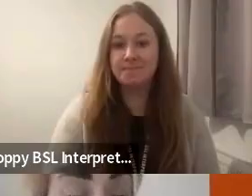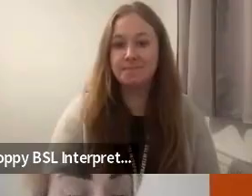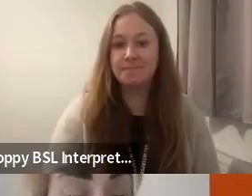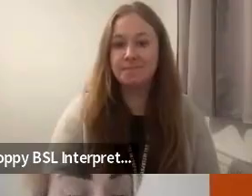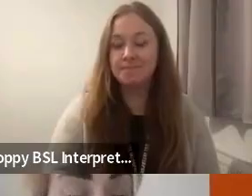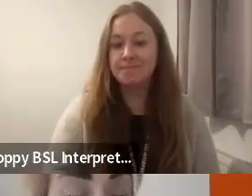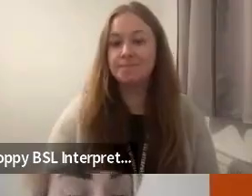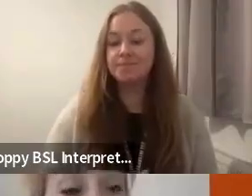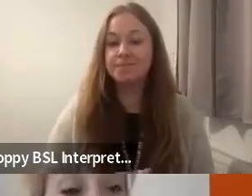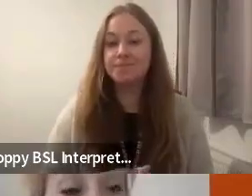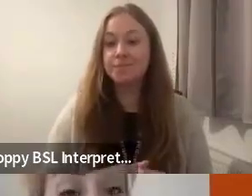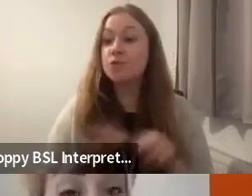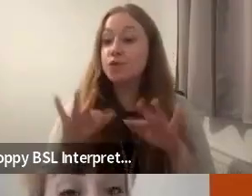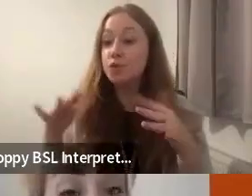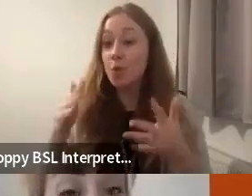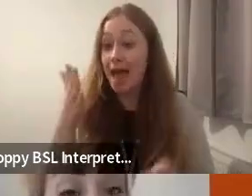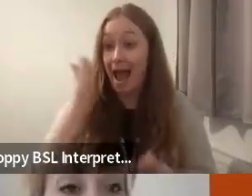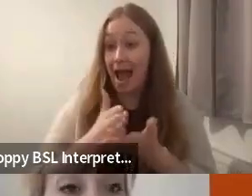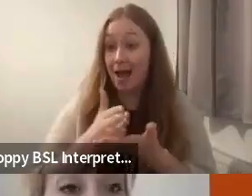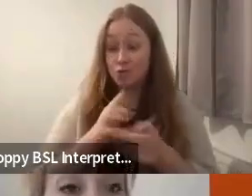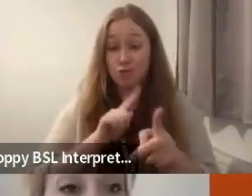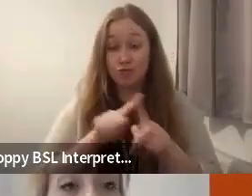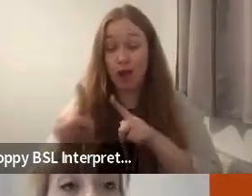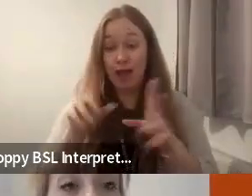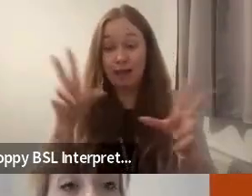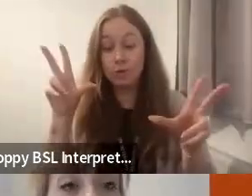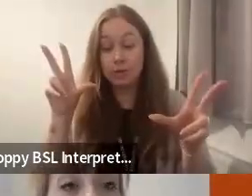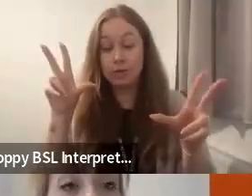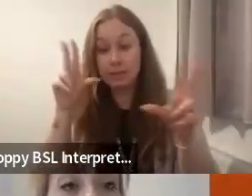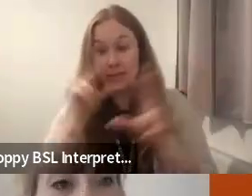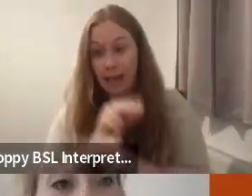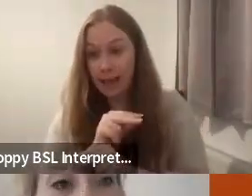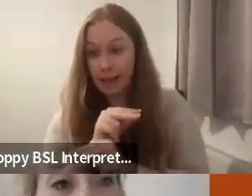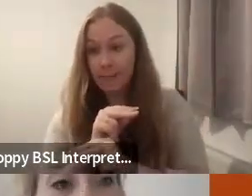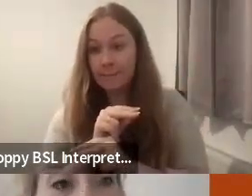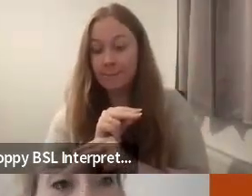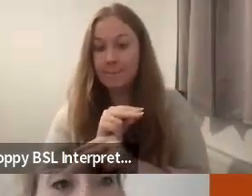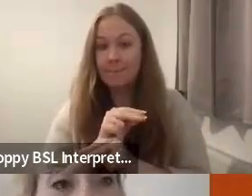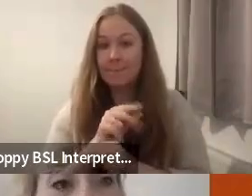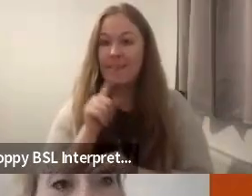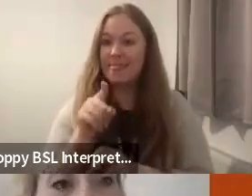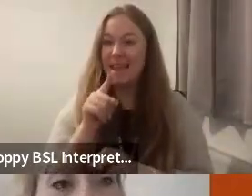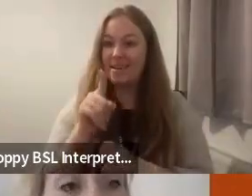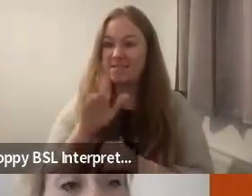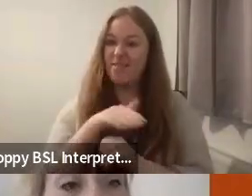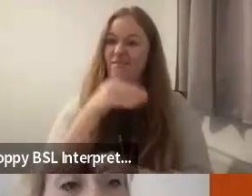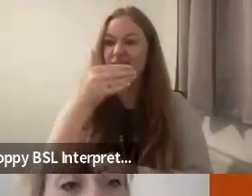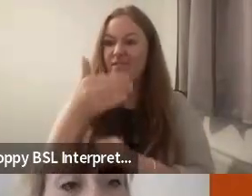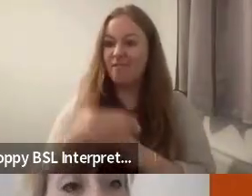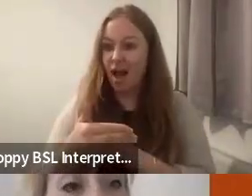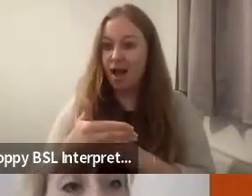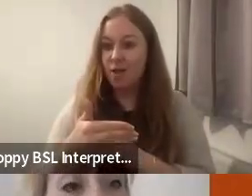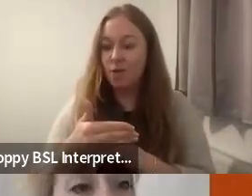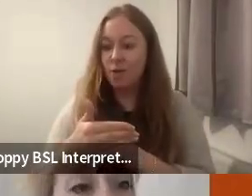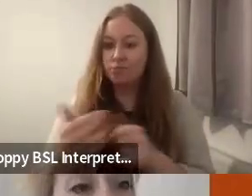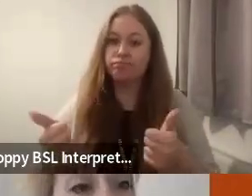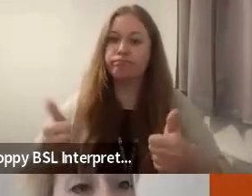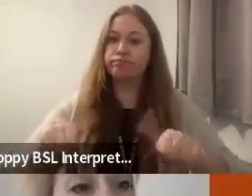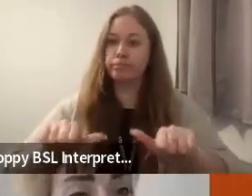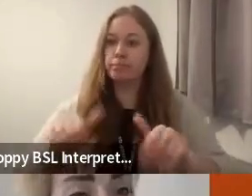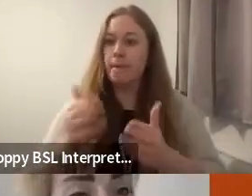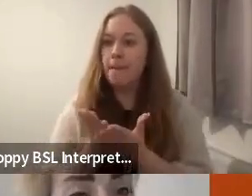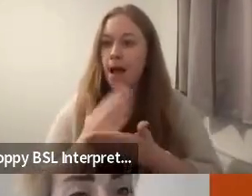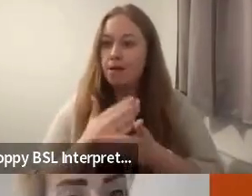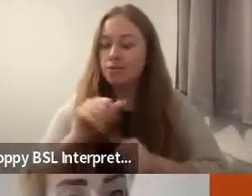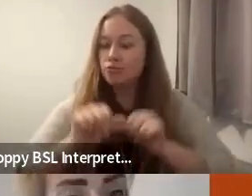So the actual going to sleep, that's sort of like the final part in the process. We remember when we